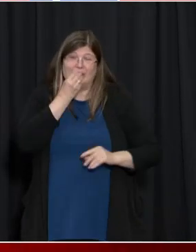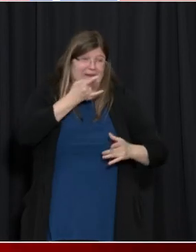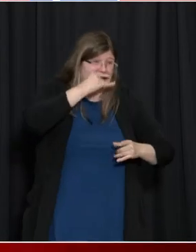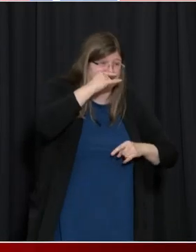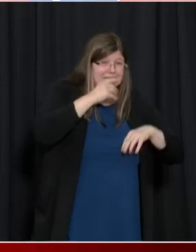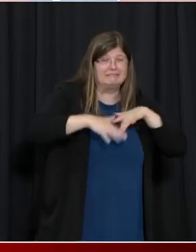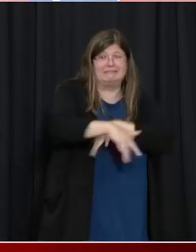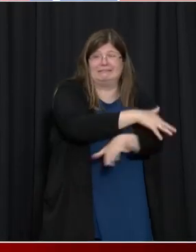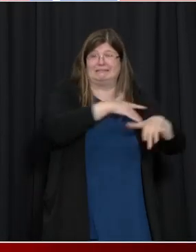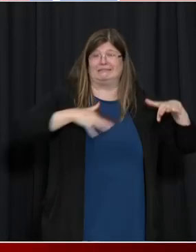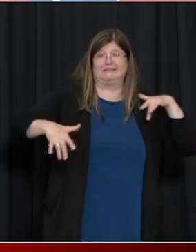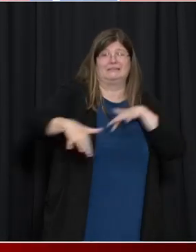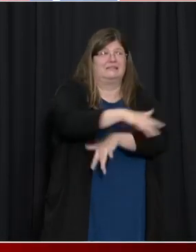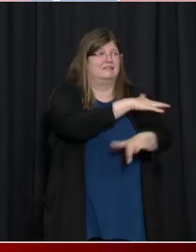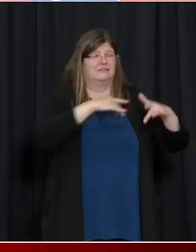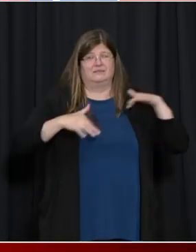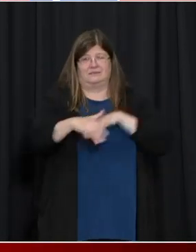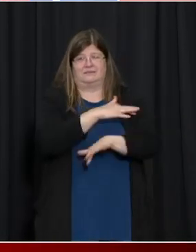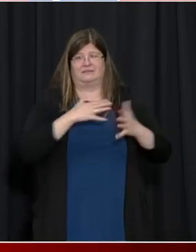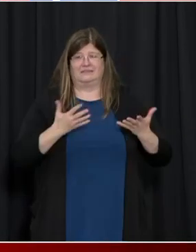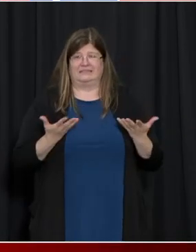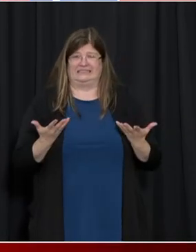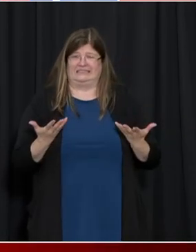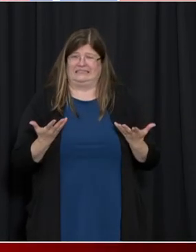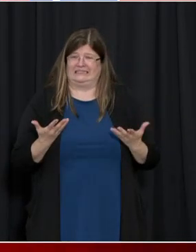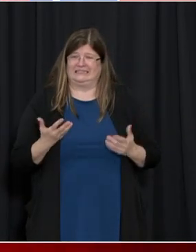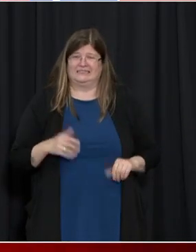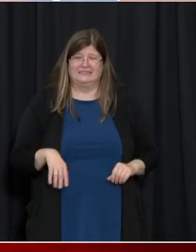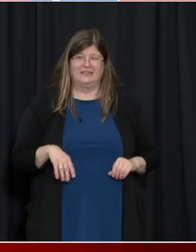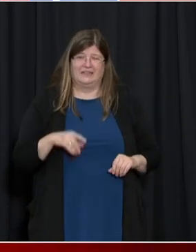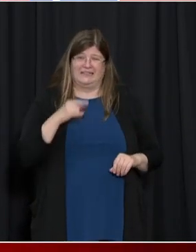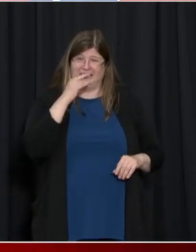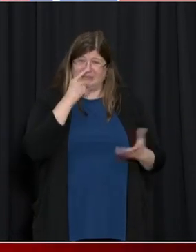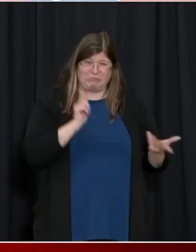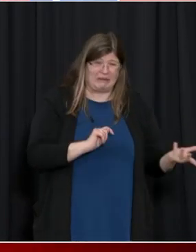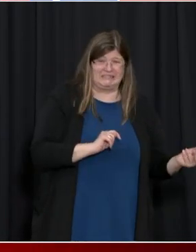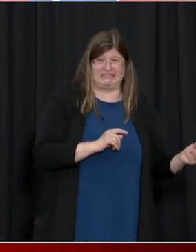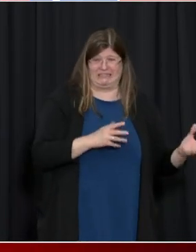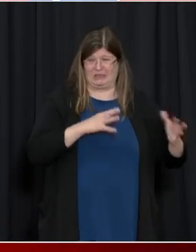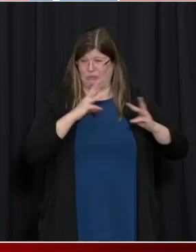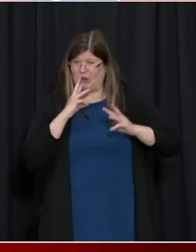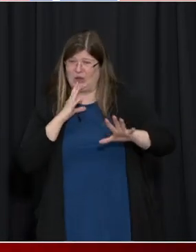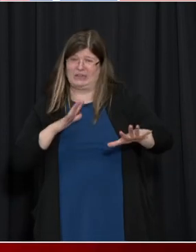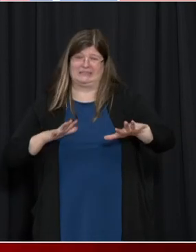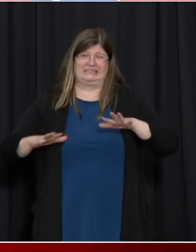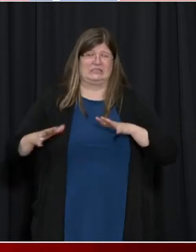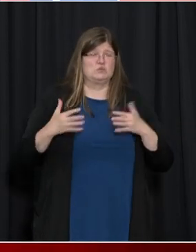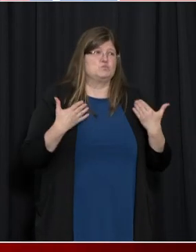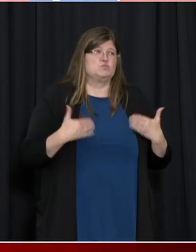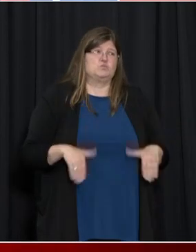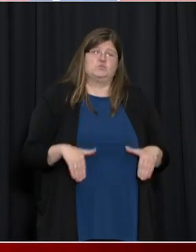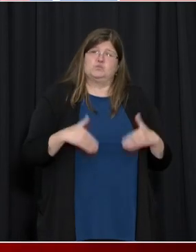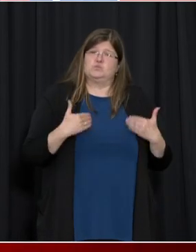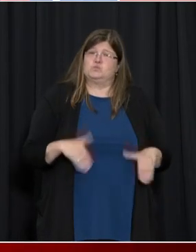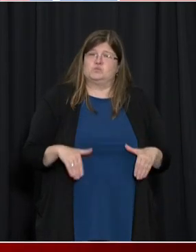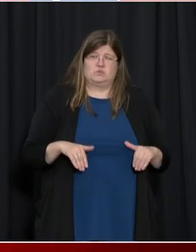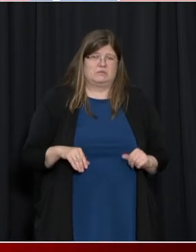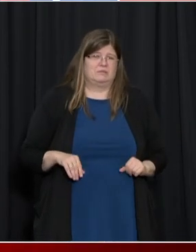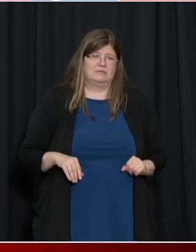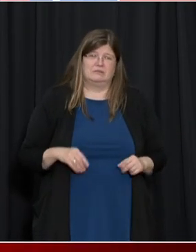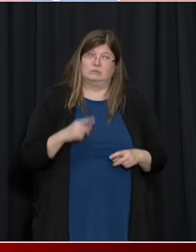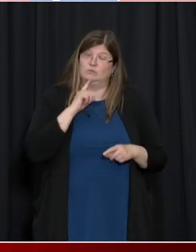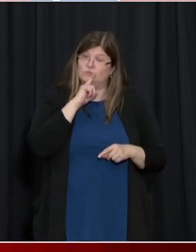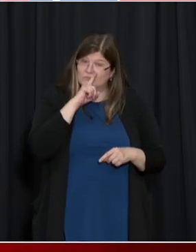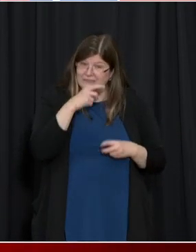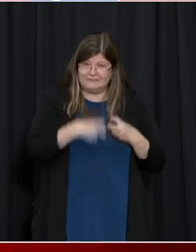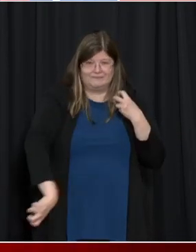be kids in the pool and water, it is just too difficult to be able to assure the appropriate